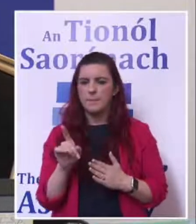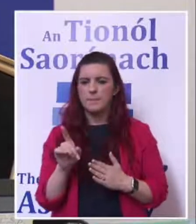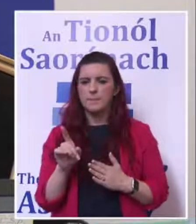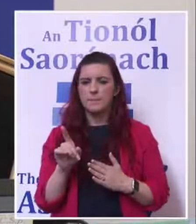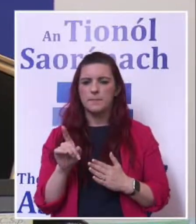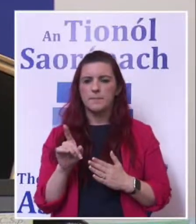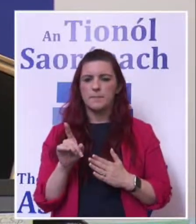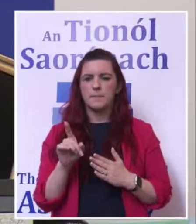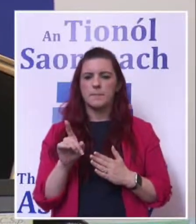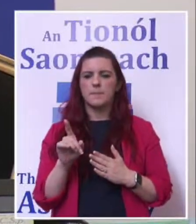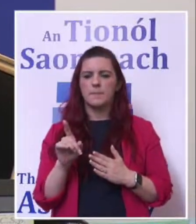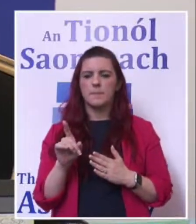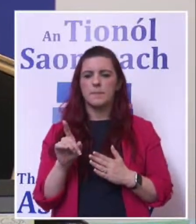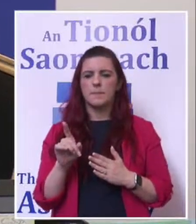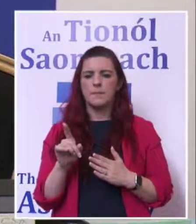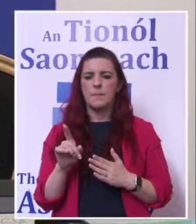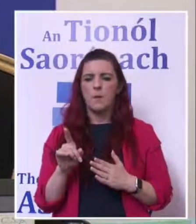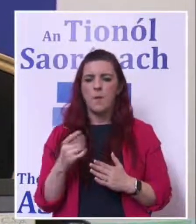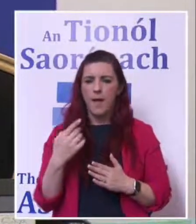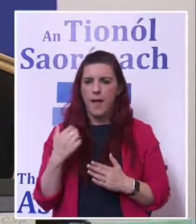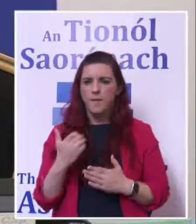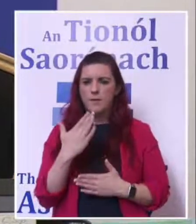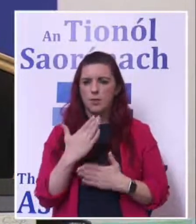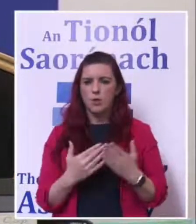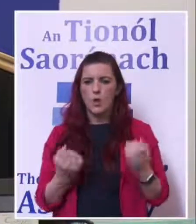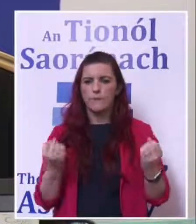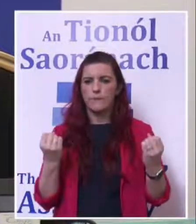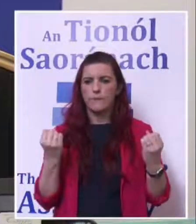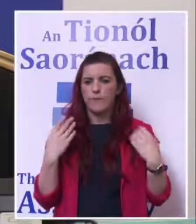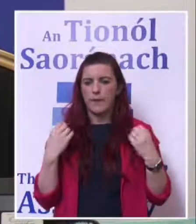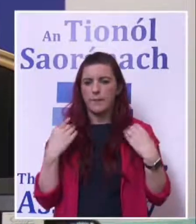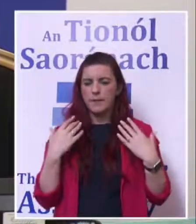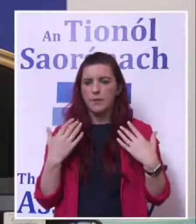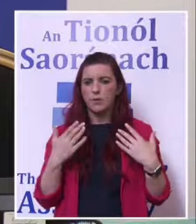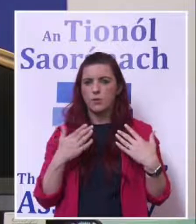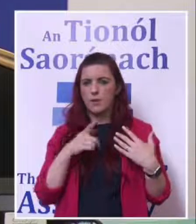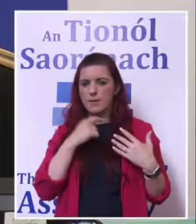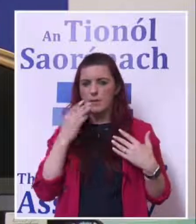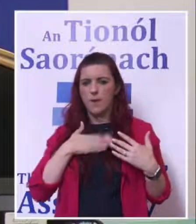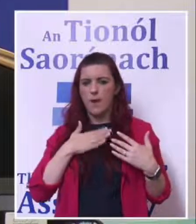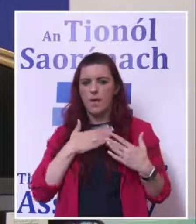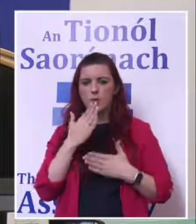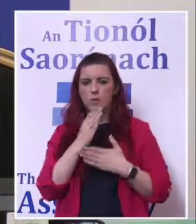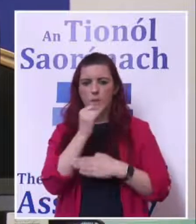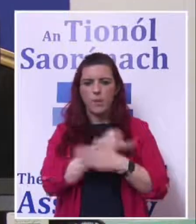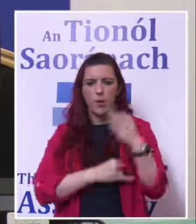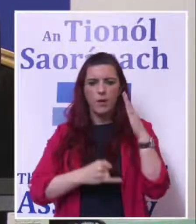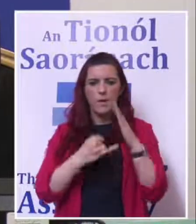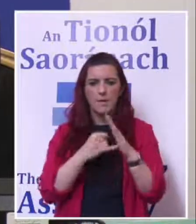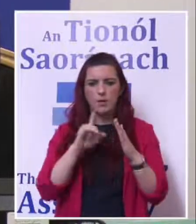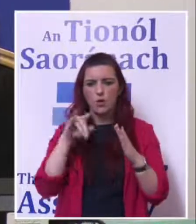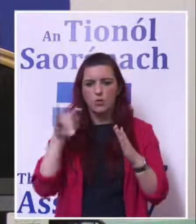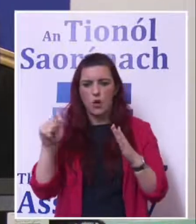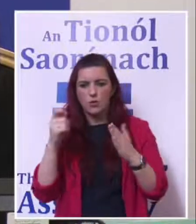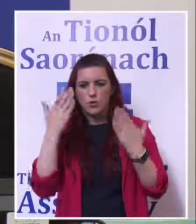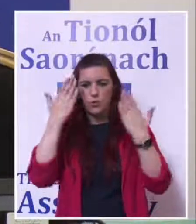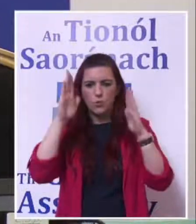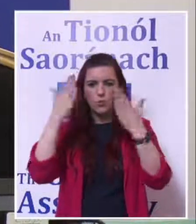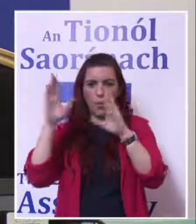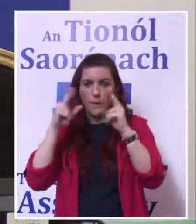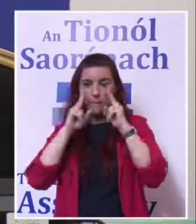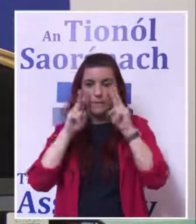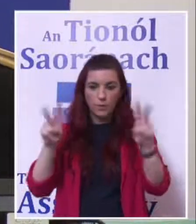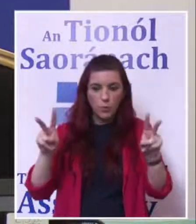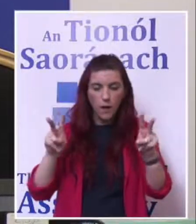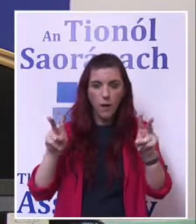on that question, we have got some feedback that you would like some organisational charts just to represent the various models. So we're going to work on